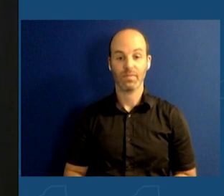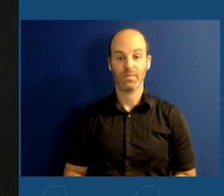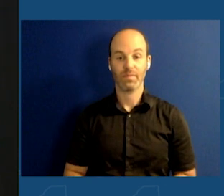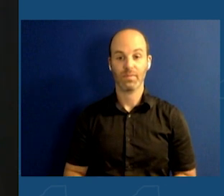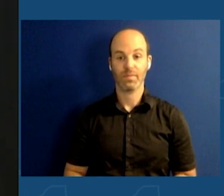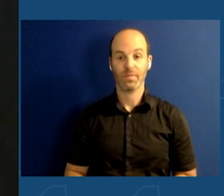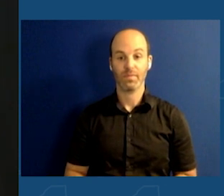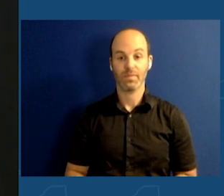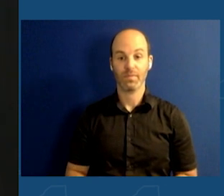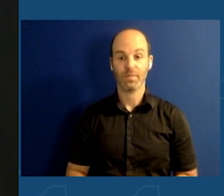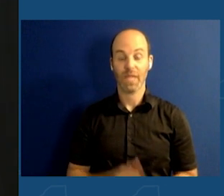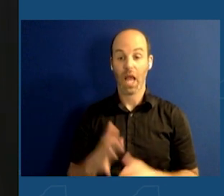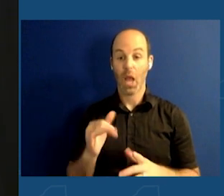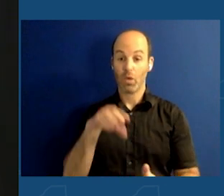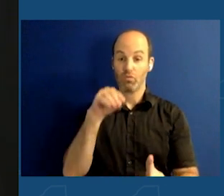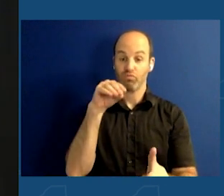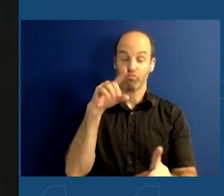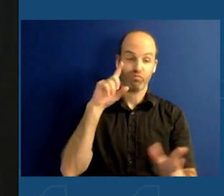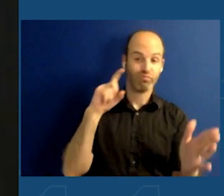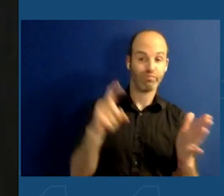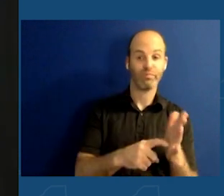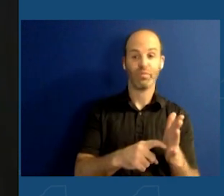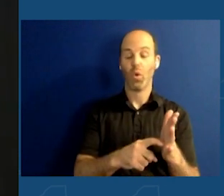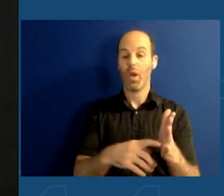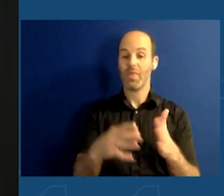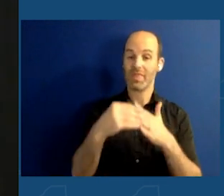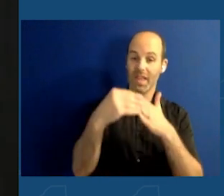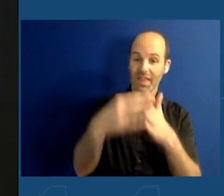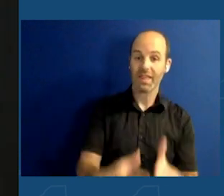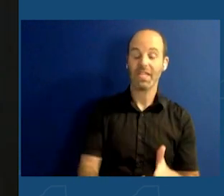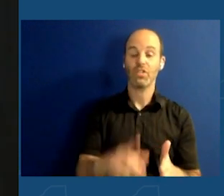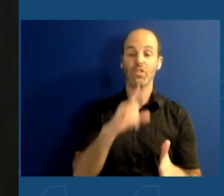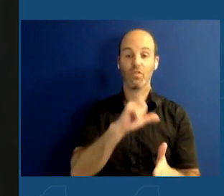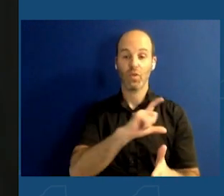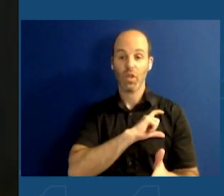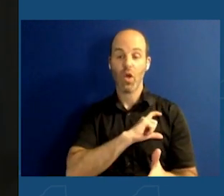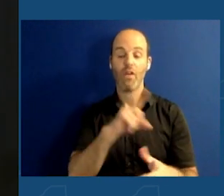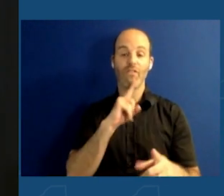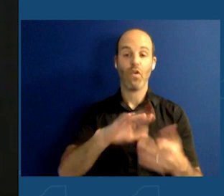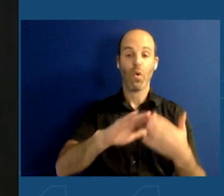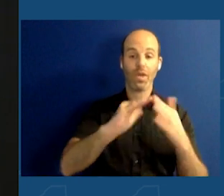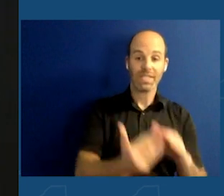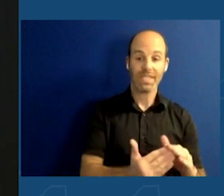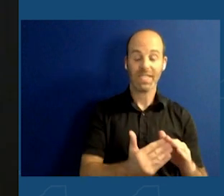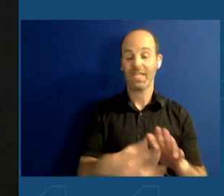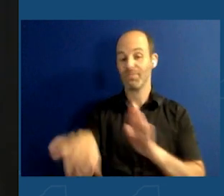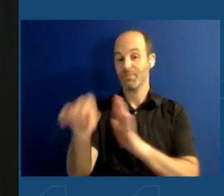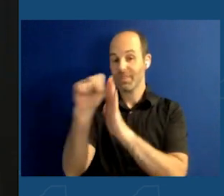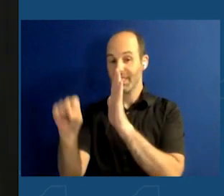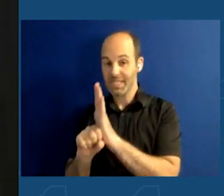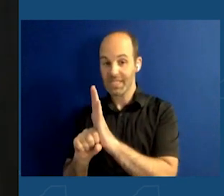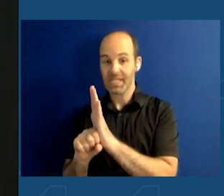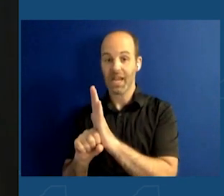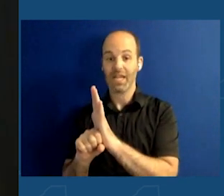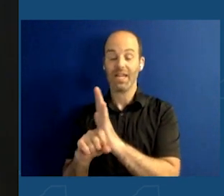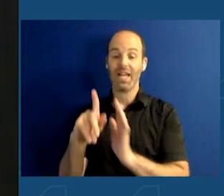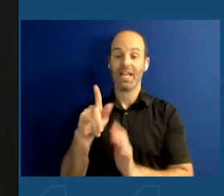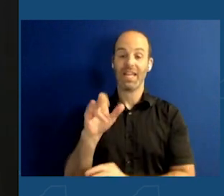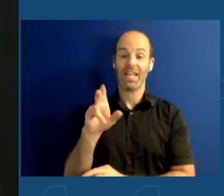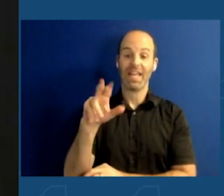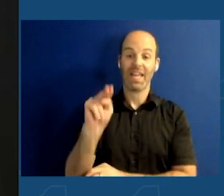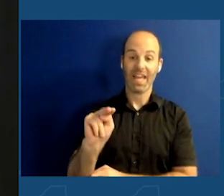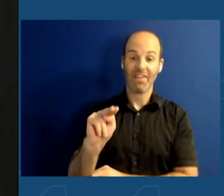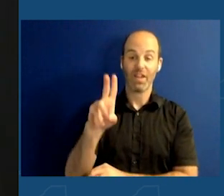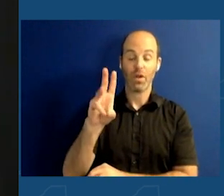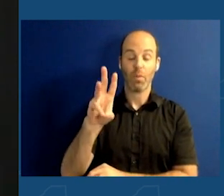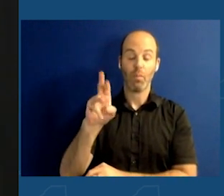just single out the law enforcement leaders from both the city, the state. Kevin Bruin is here, and then our incredible